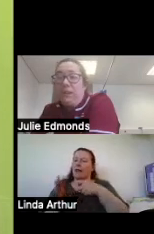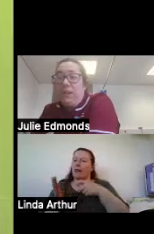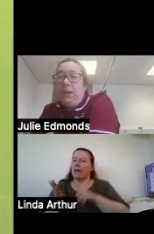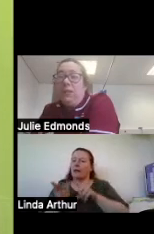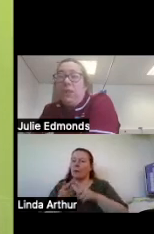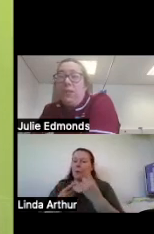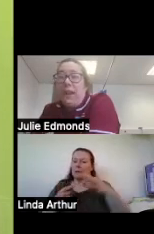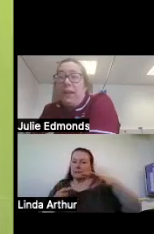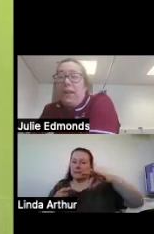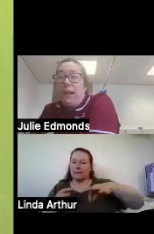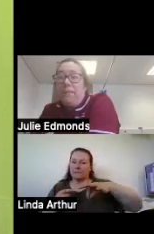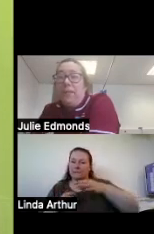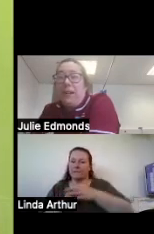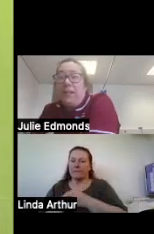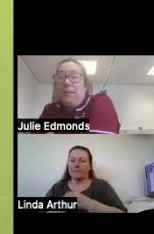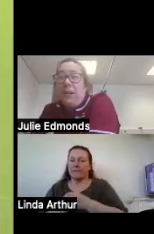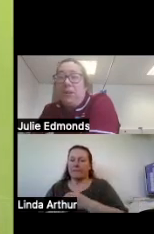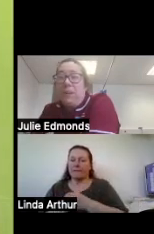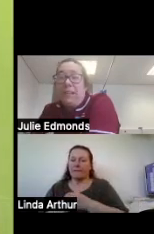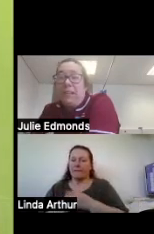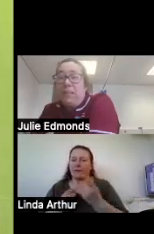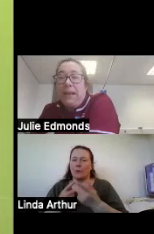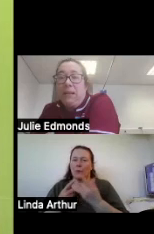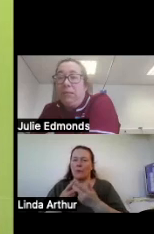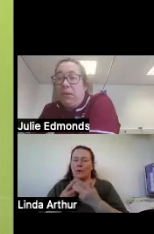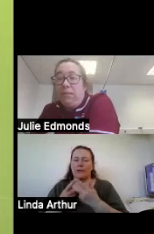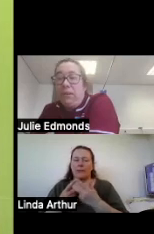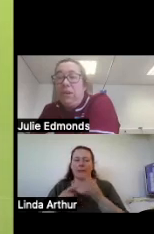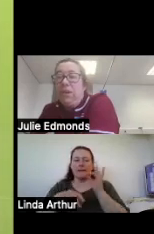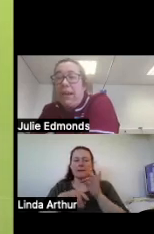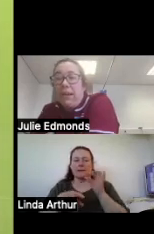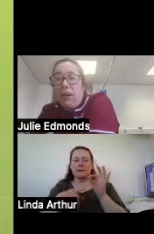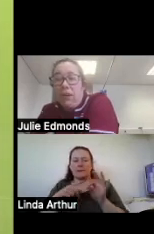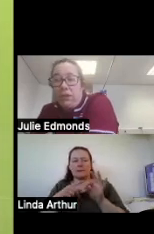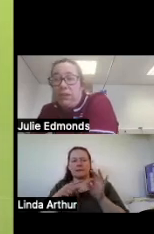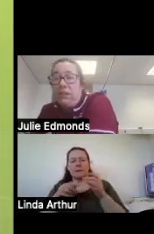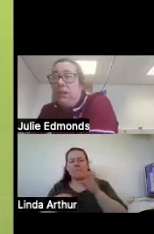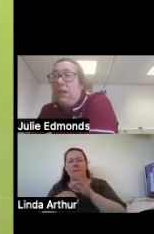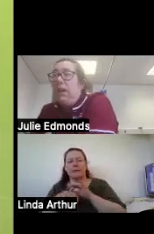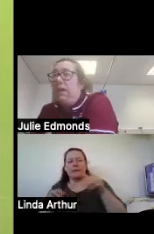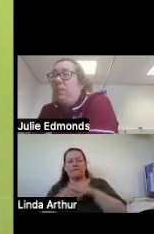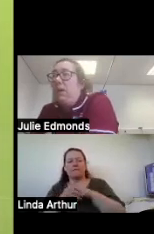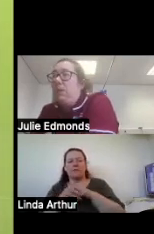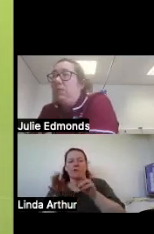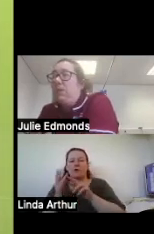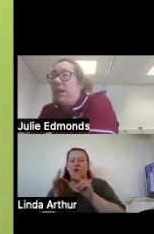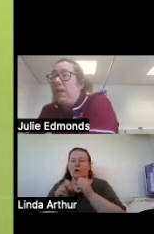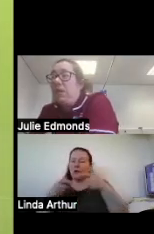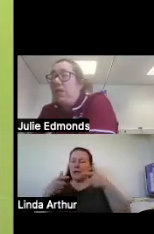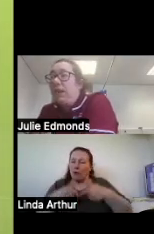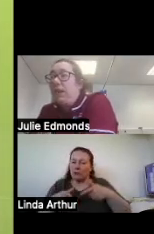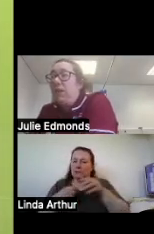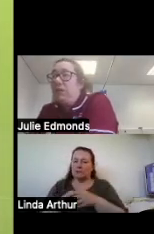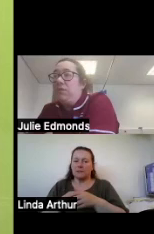needle. There's other then things that can be used, specialist medical involvement, the urogynecologist. We would refer,